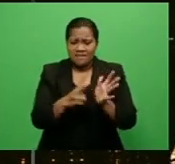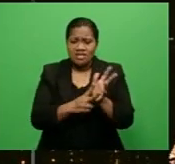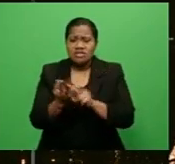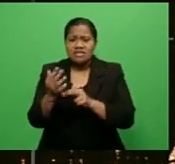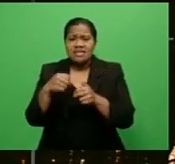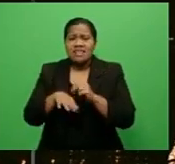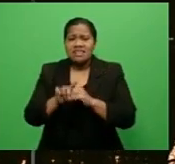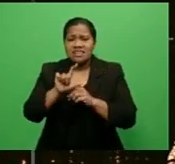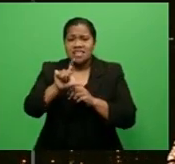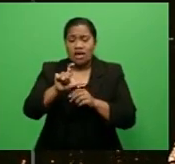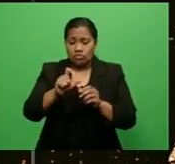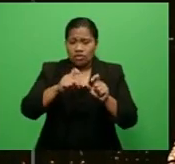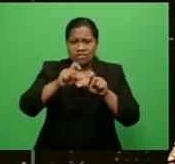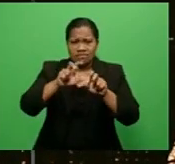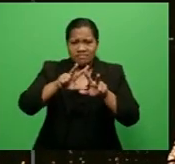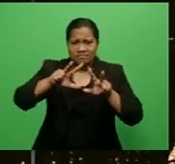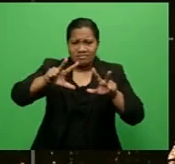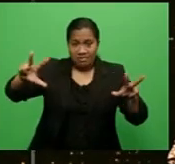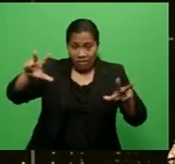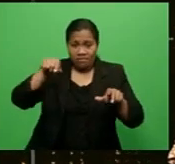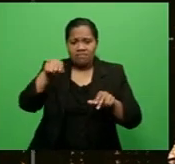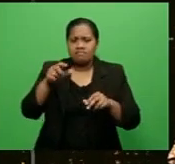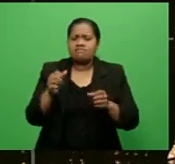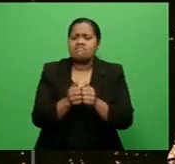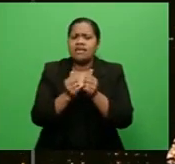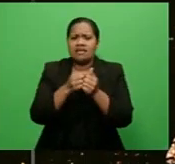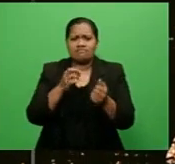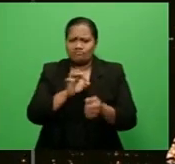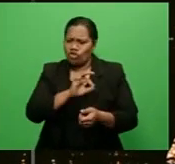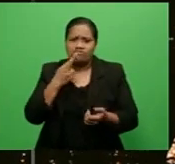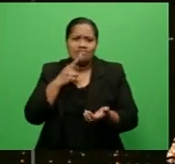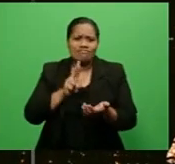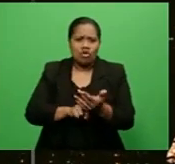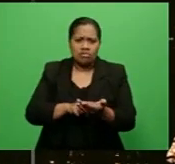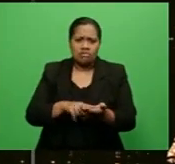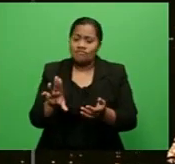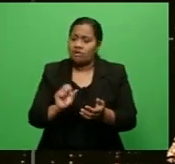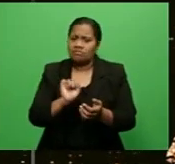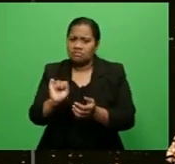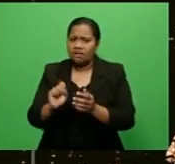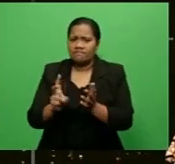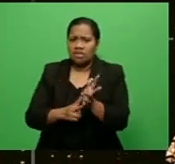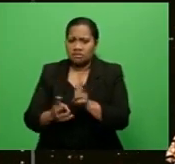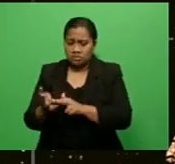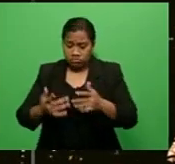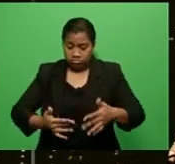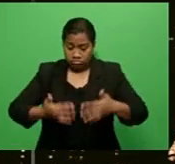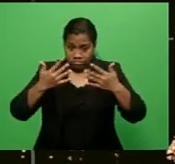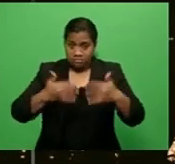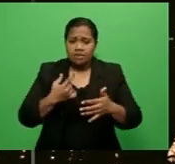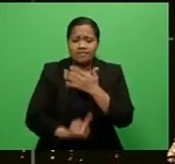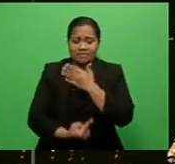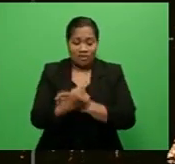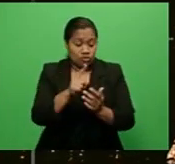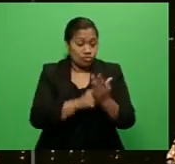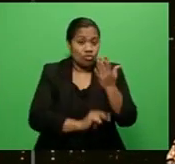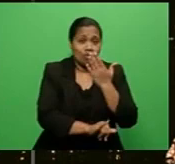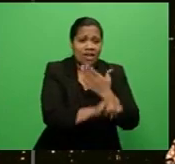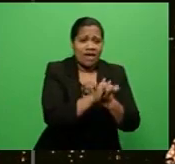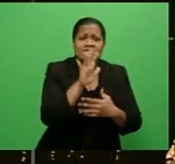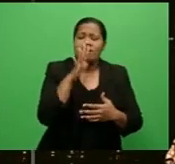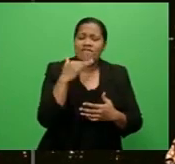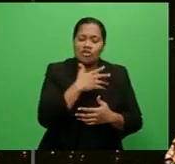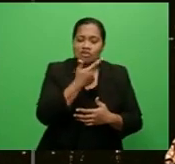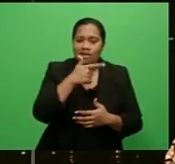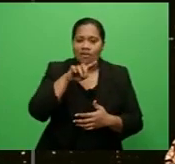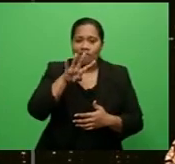there are many unreported cases, even from his village. Recent statistics reveal that as of July, only